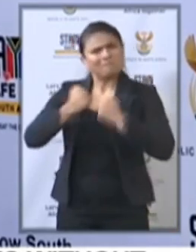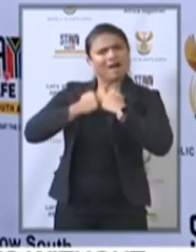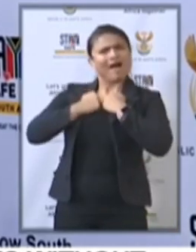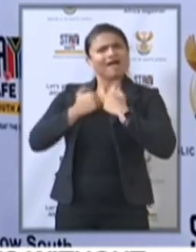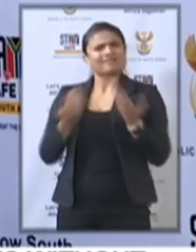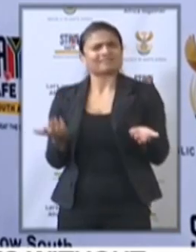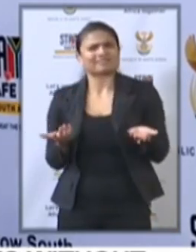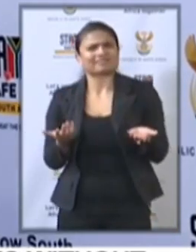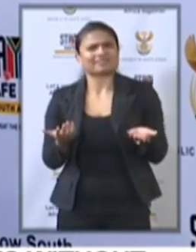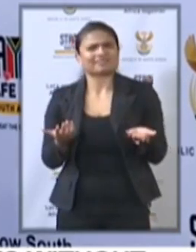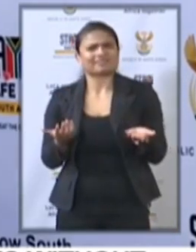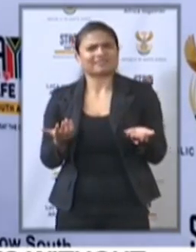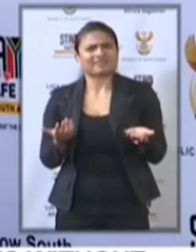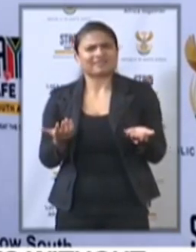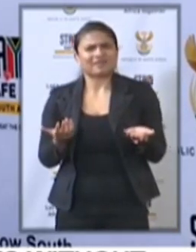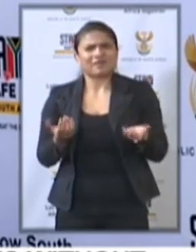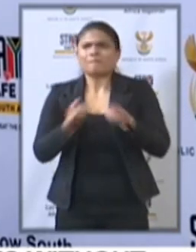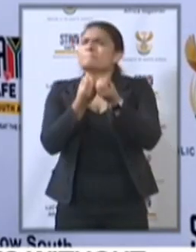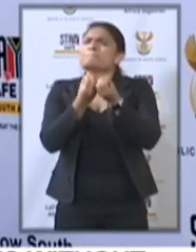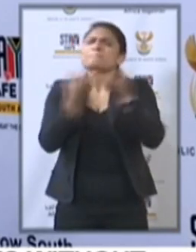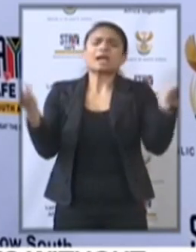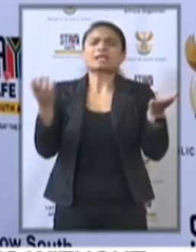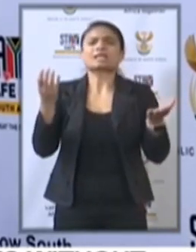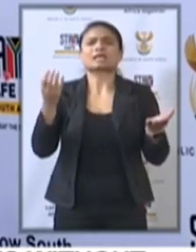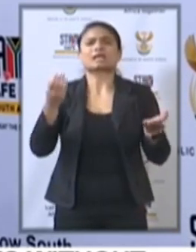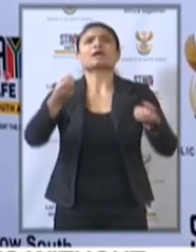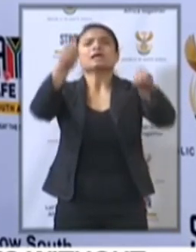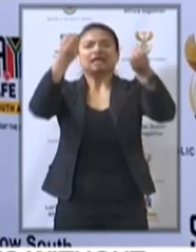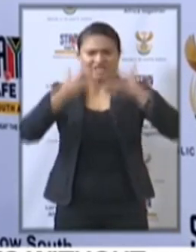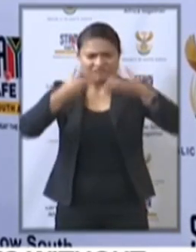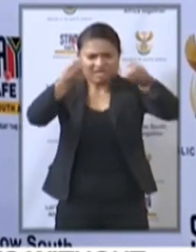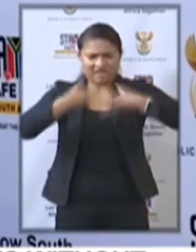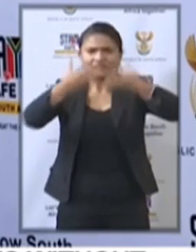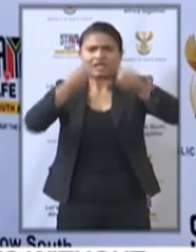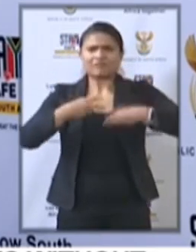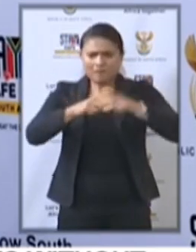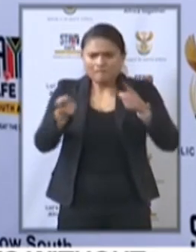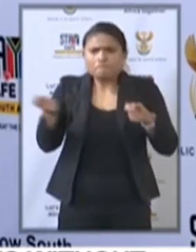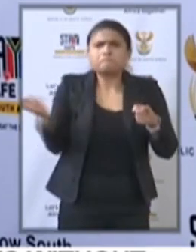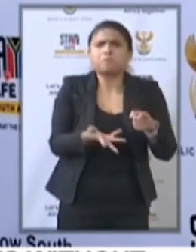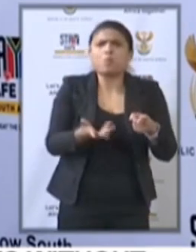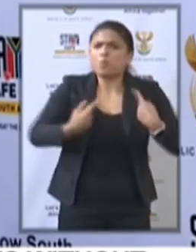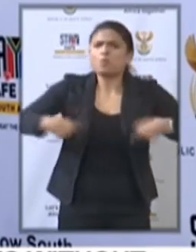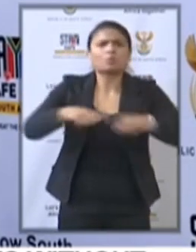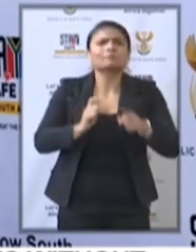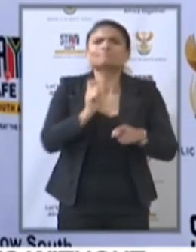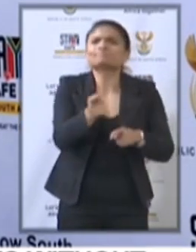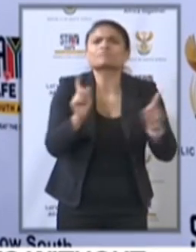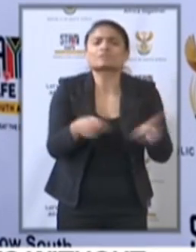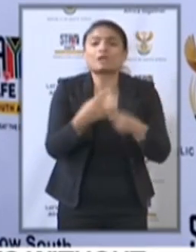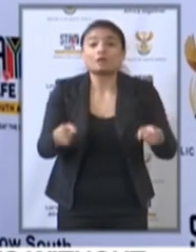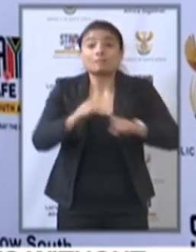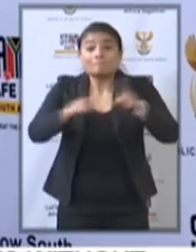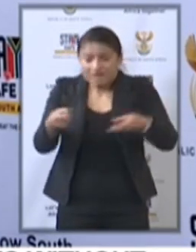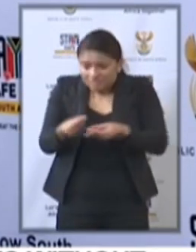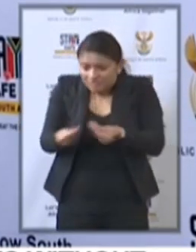when often at exorbitant prices, when these were our own